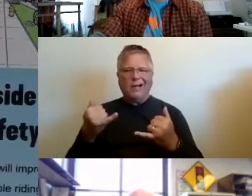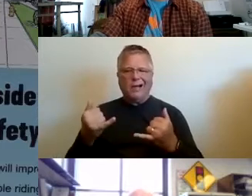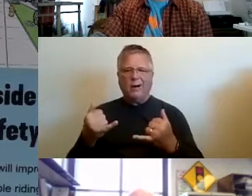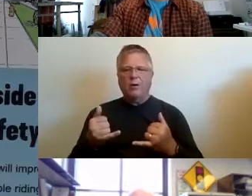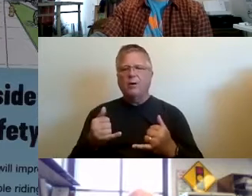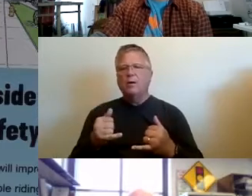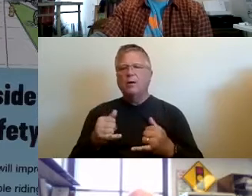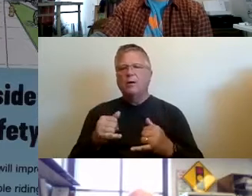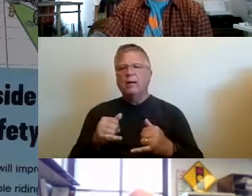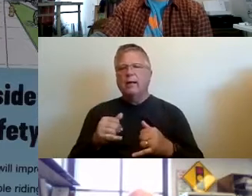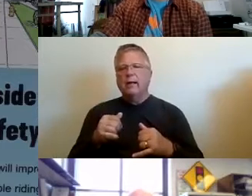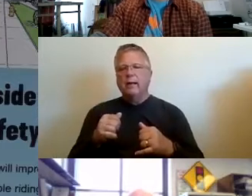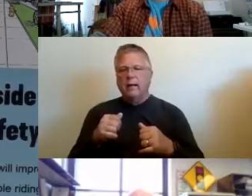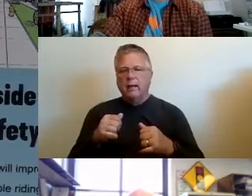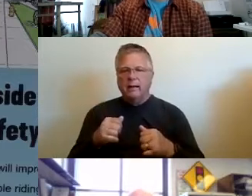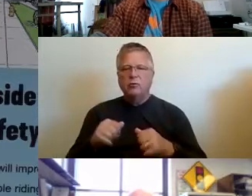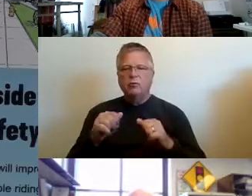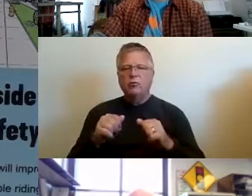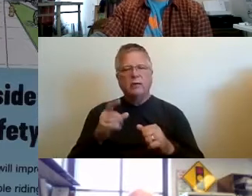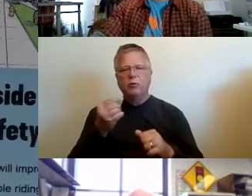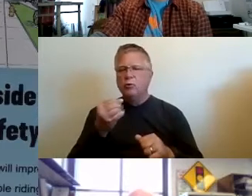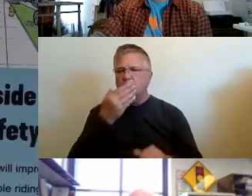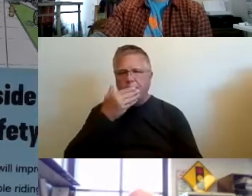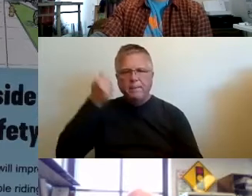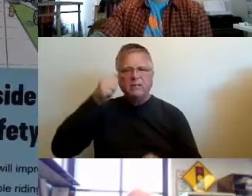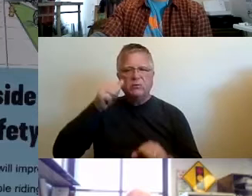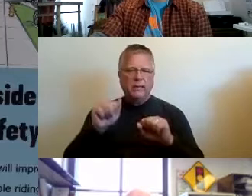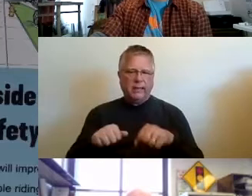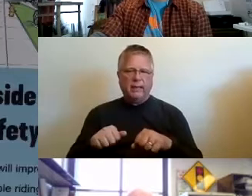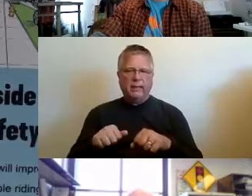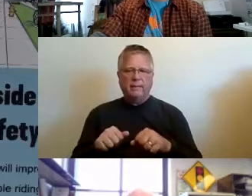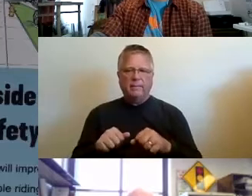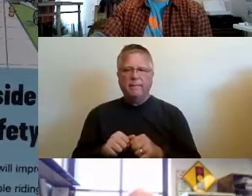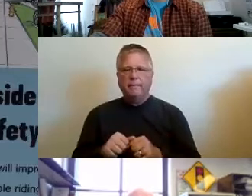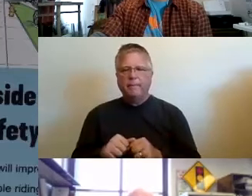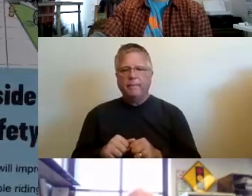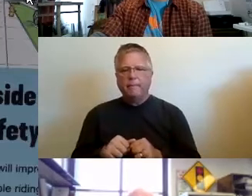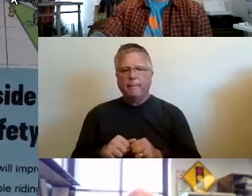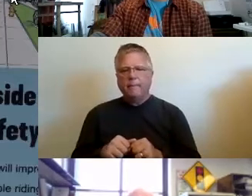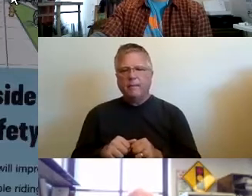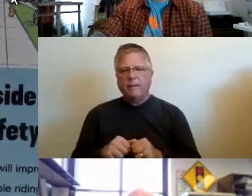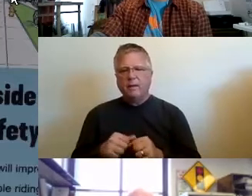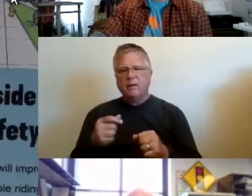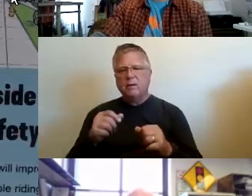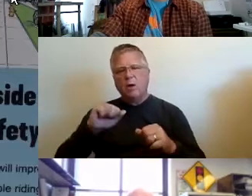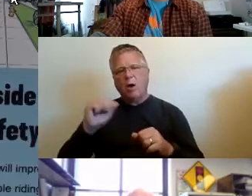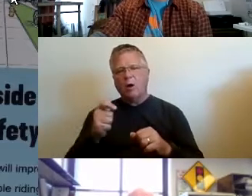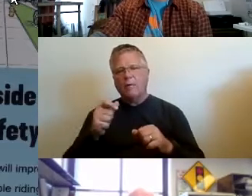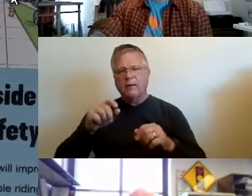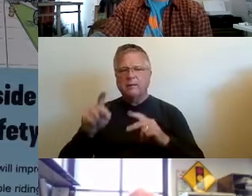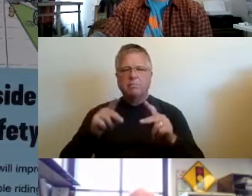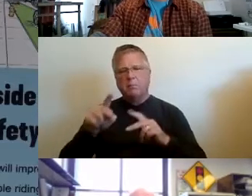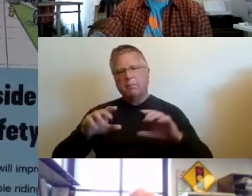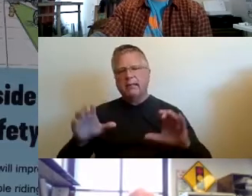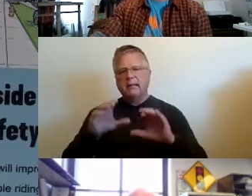Considering the constraint that we have, we are doing the absolute best that we can. So what type of result we get from all this public engagement and survey? Let's talk